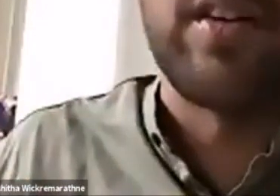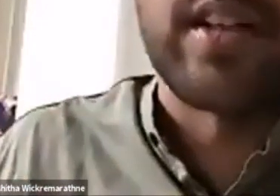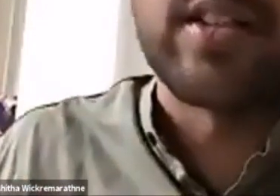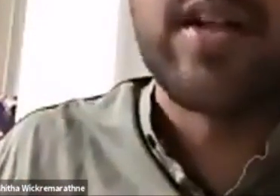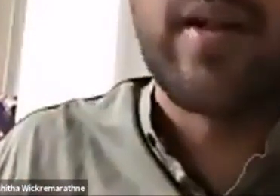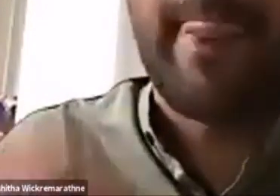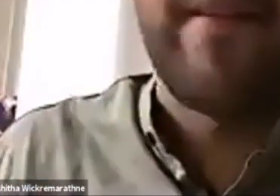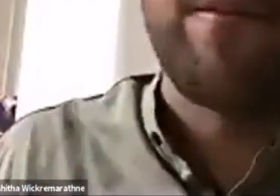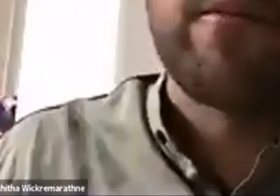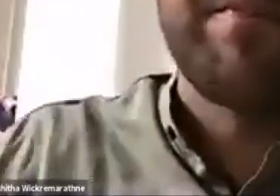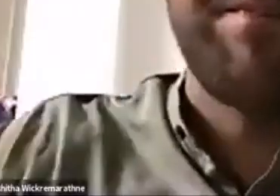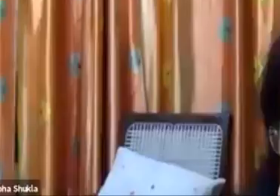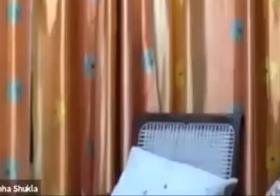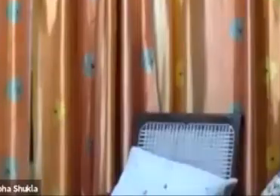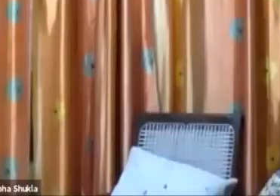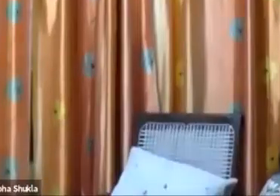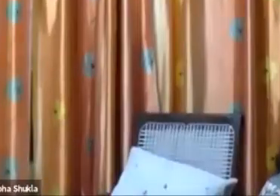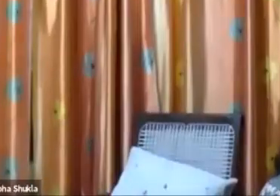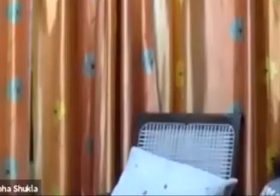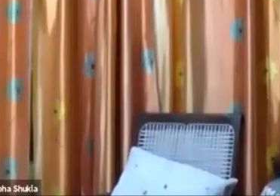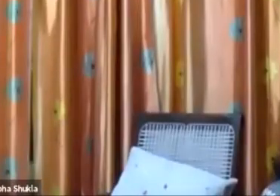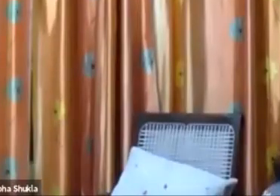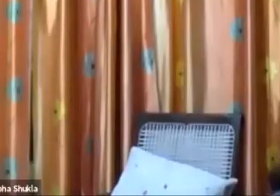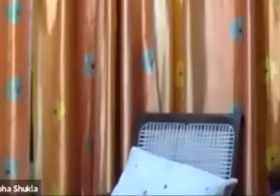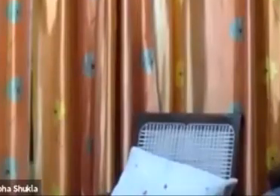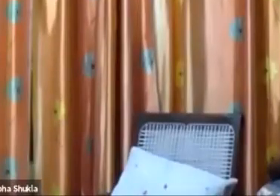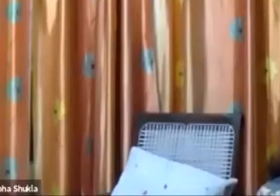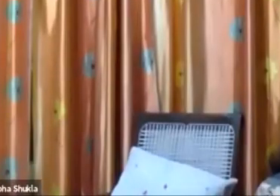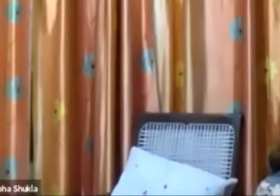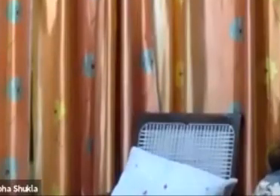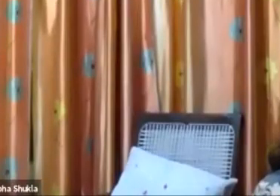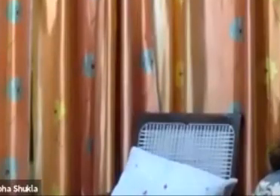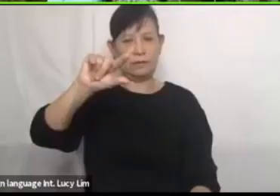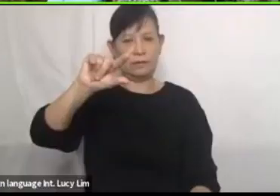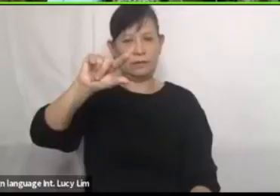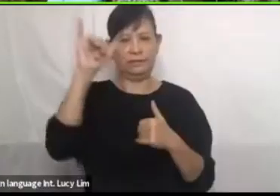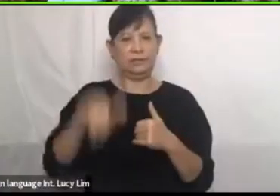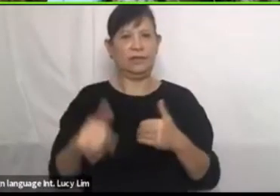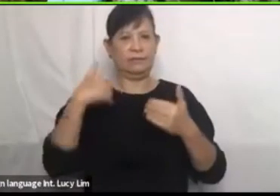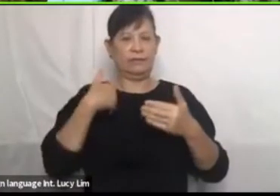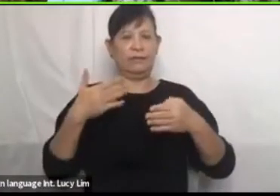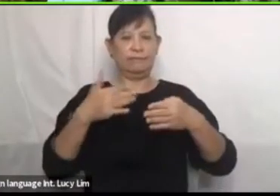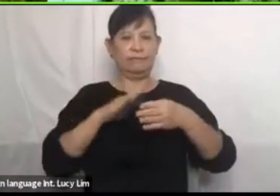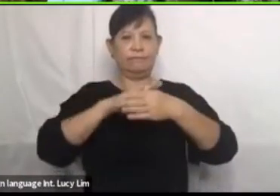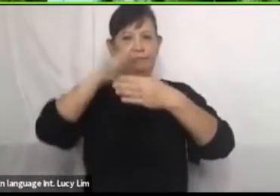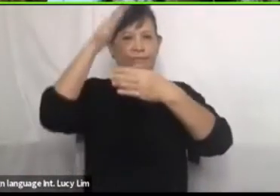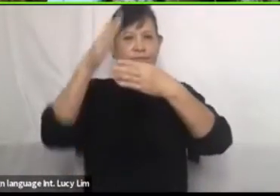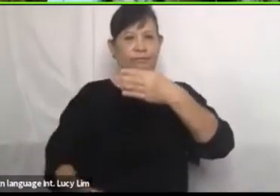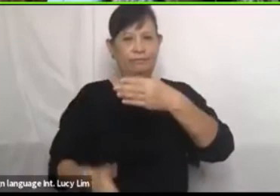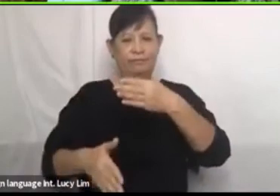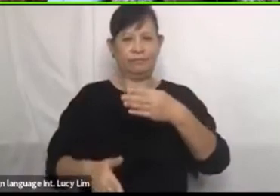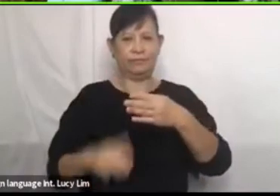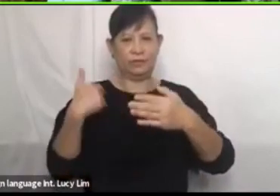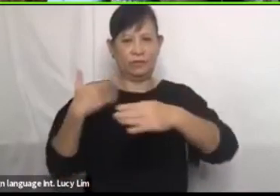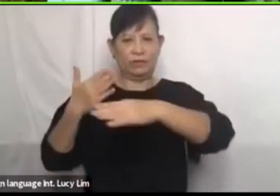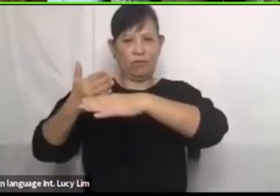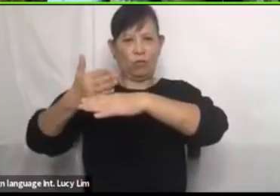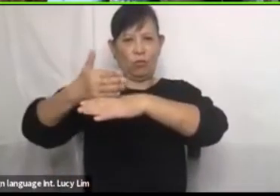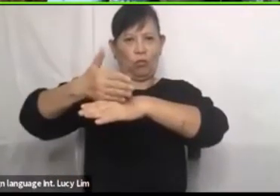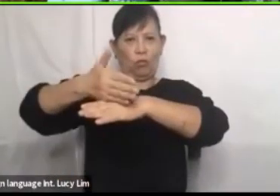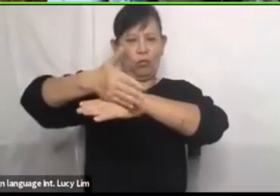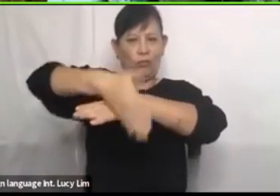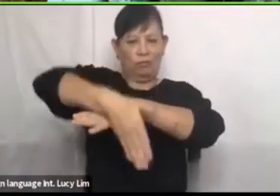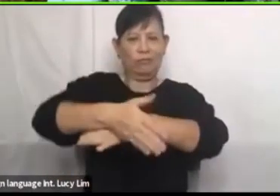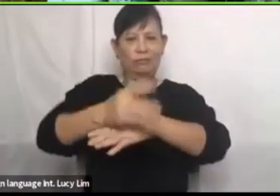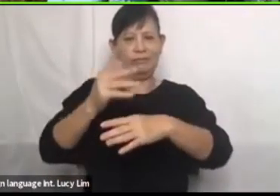and contexts. Okay, thank you. I think with this, we come to the end of our session. We have already overshot the time.